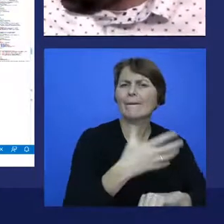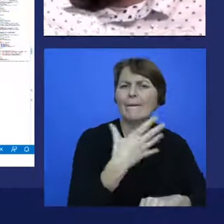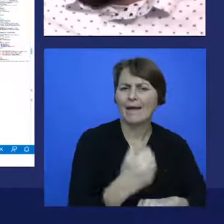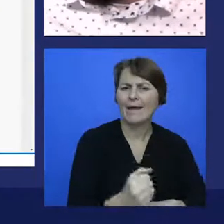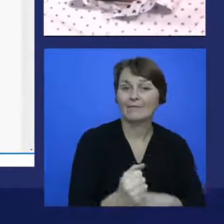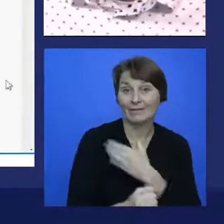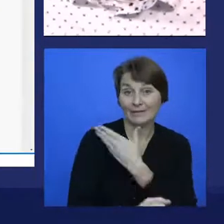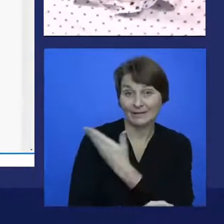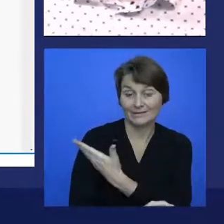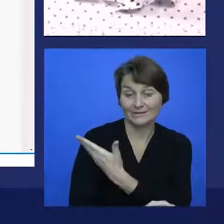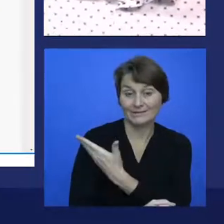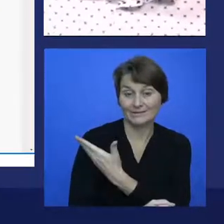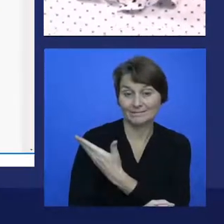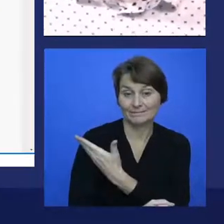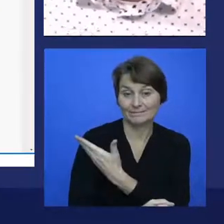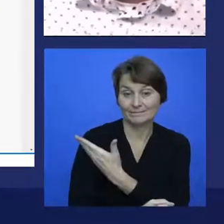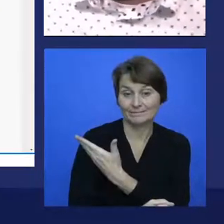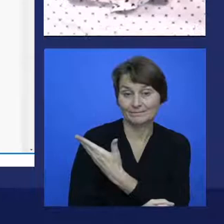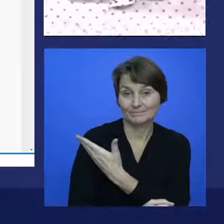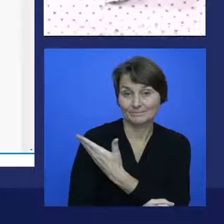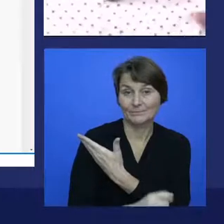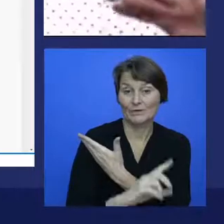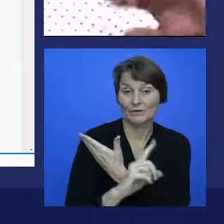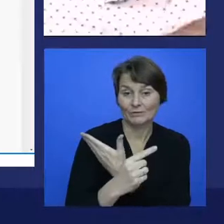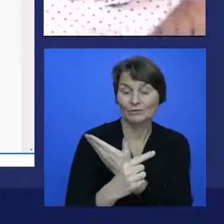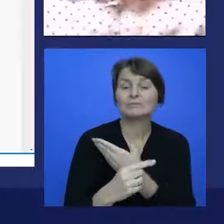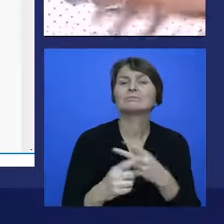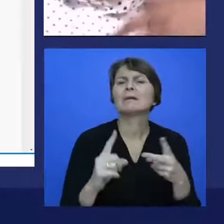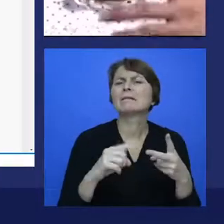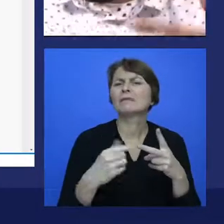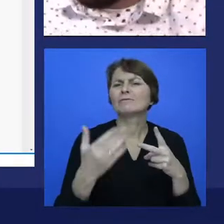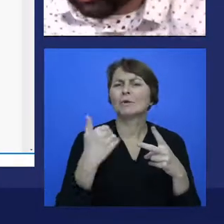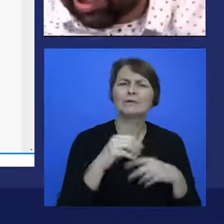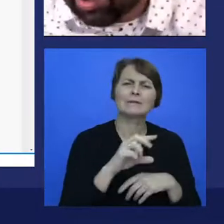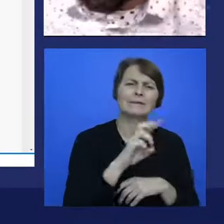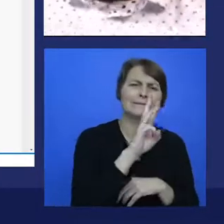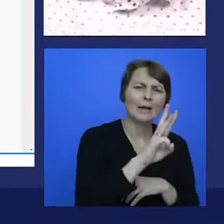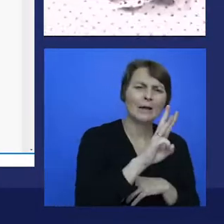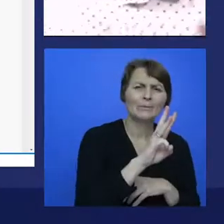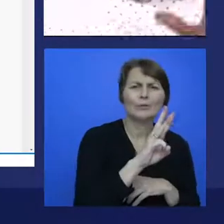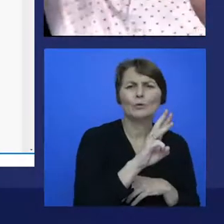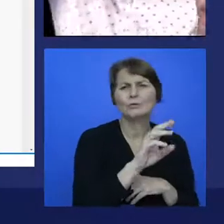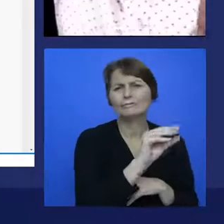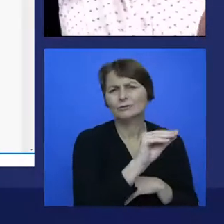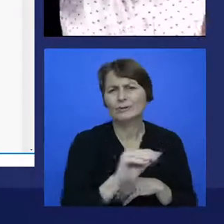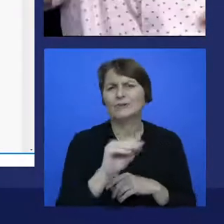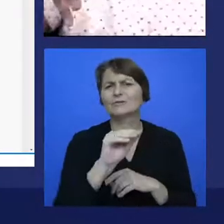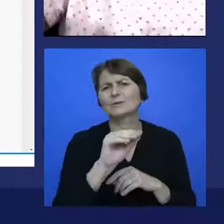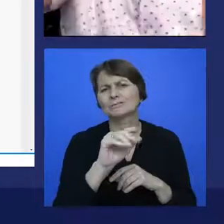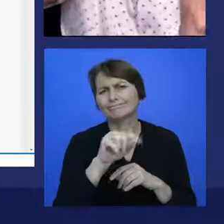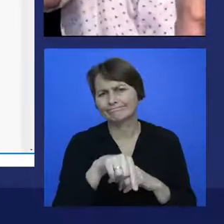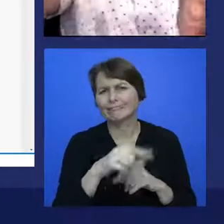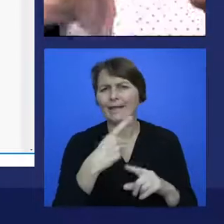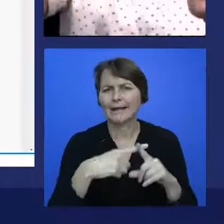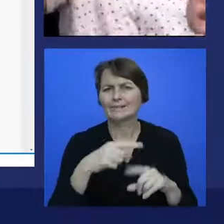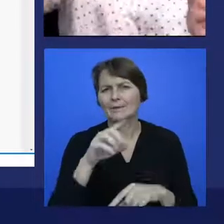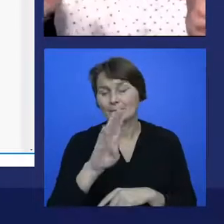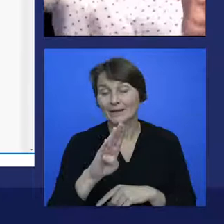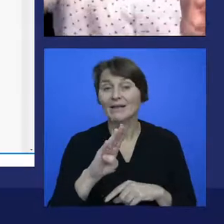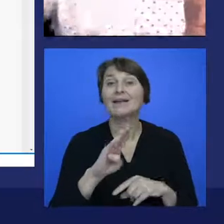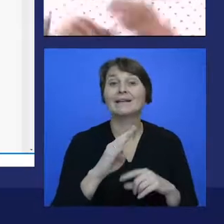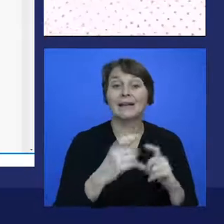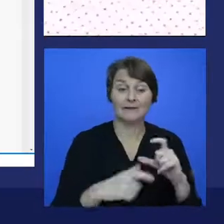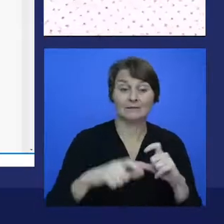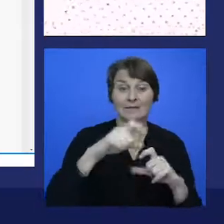this, right? We started earlier with just a general like W transpose X plus B. Notice that we can start to stack them with functions